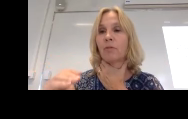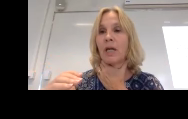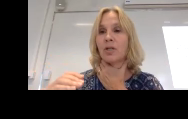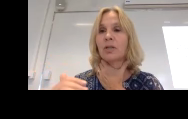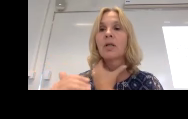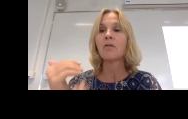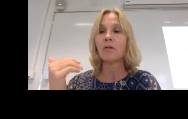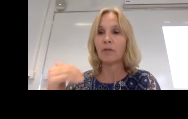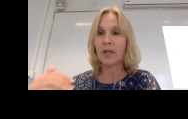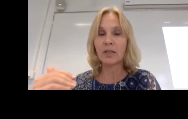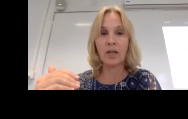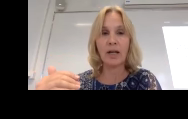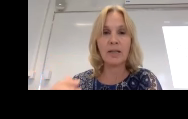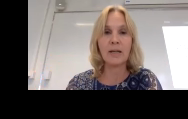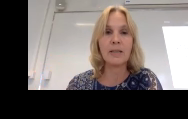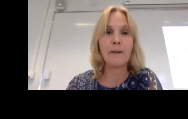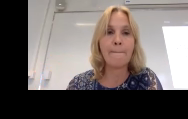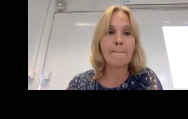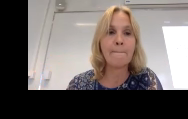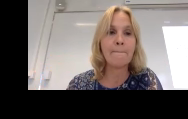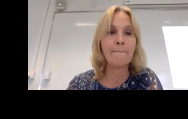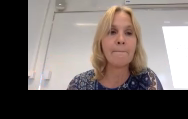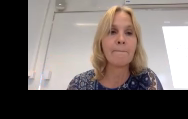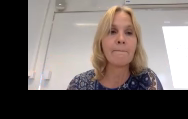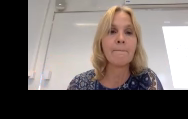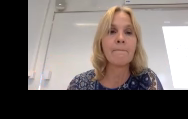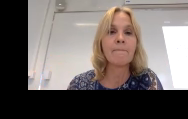that information for lexical access.